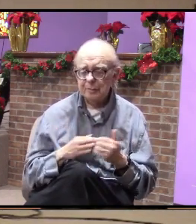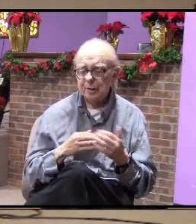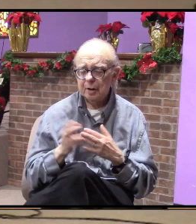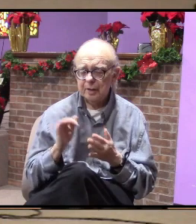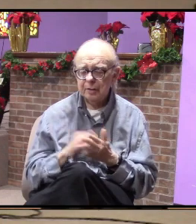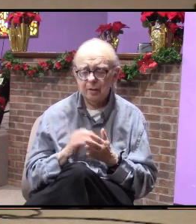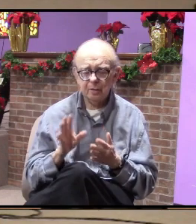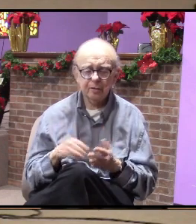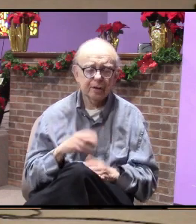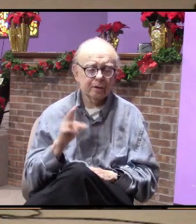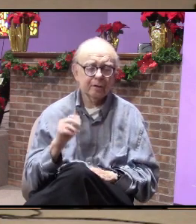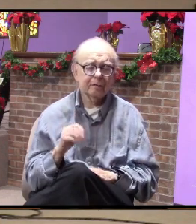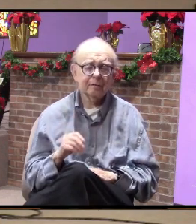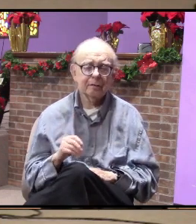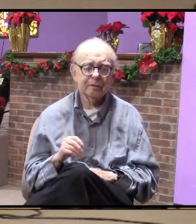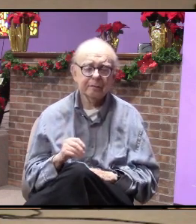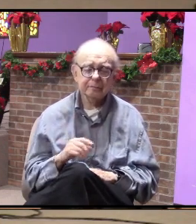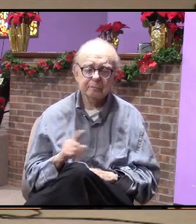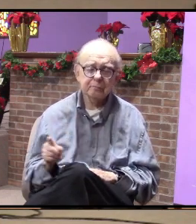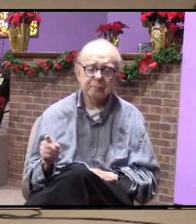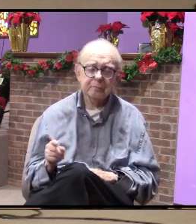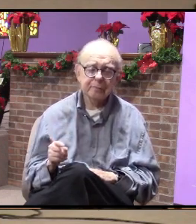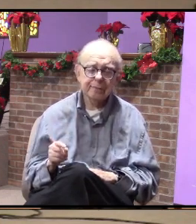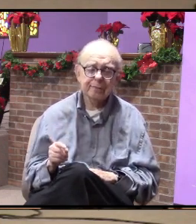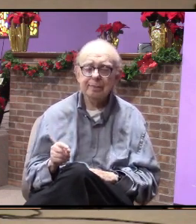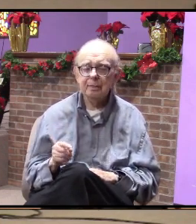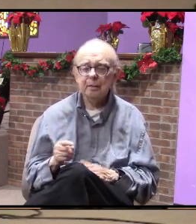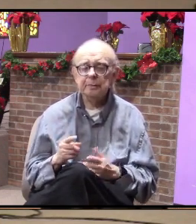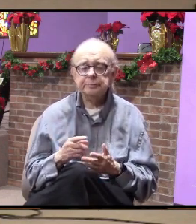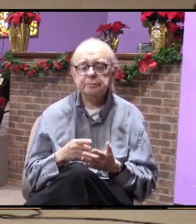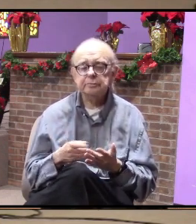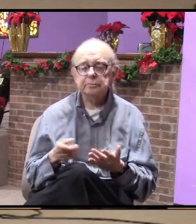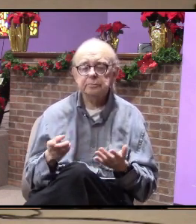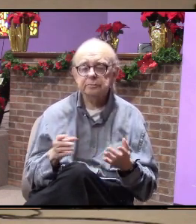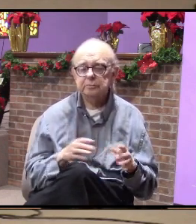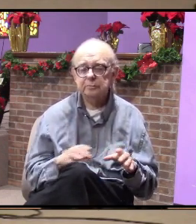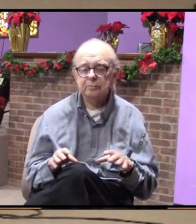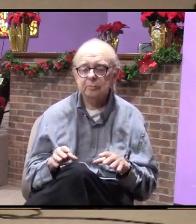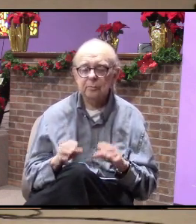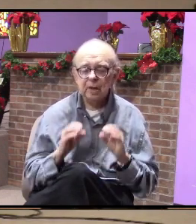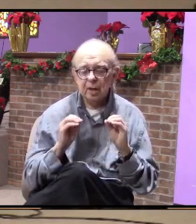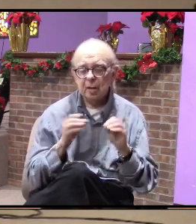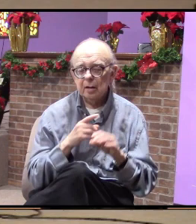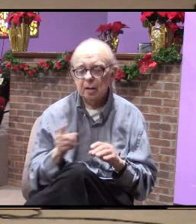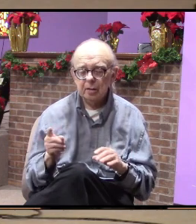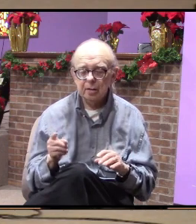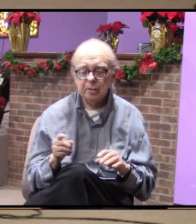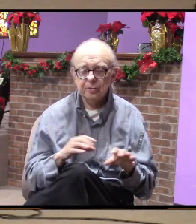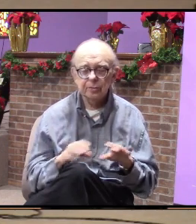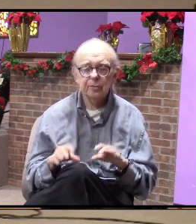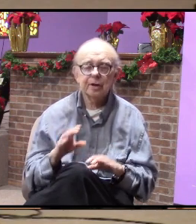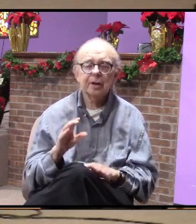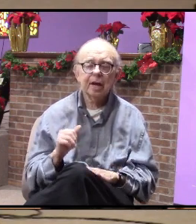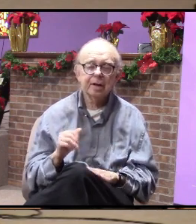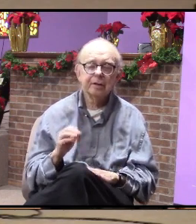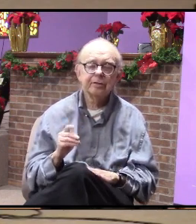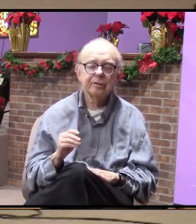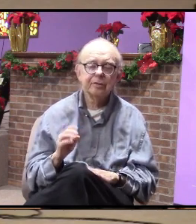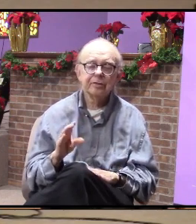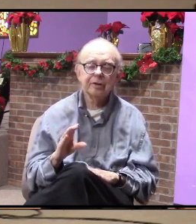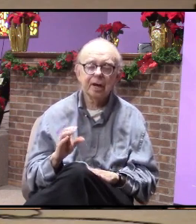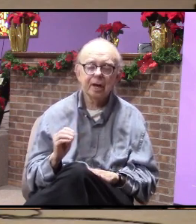this stuff? No. And they would, and so what they would do is they would teach you to do a cadence.